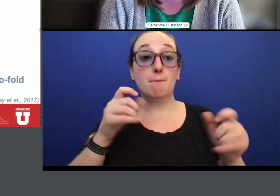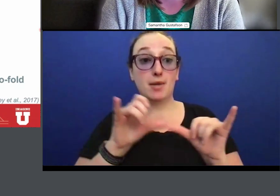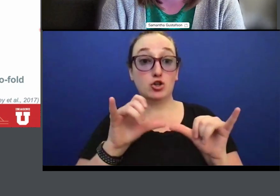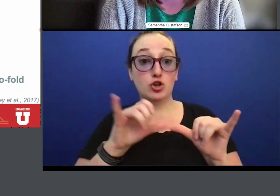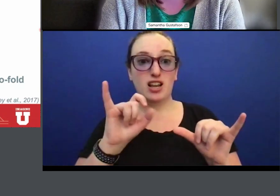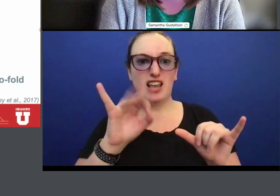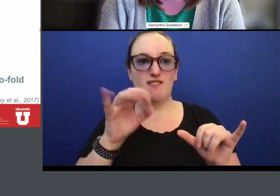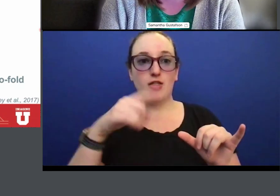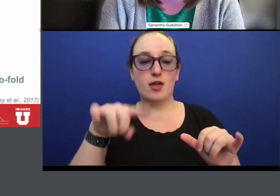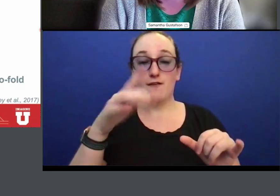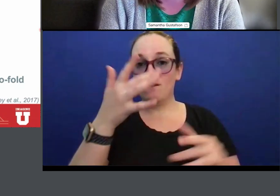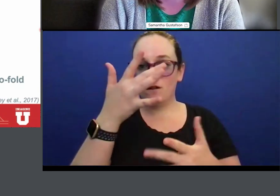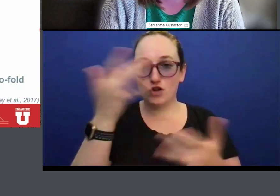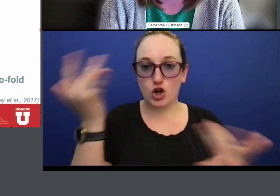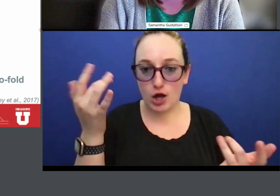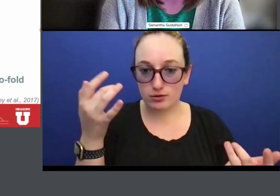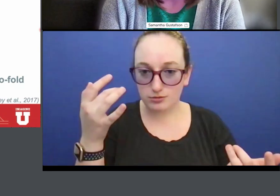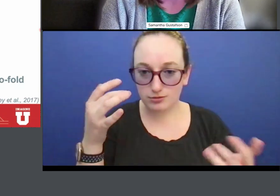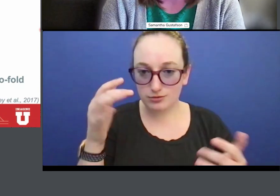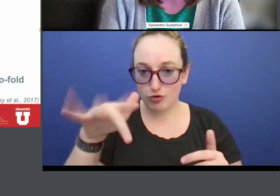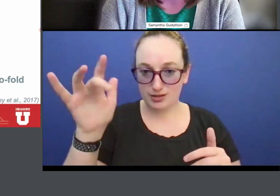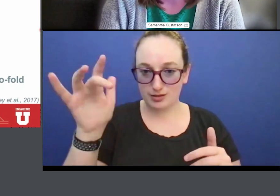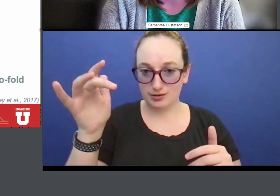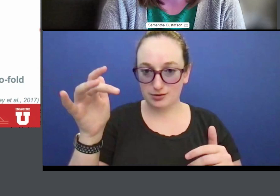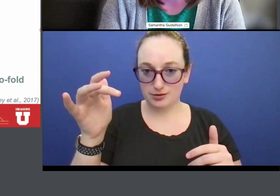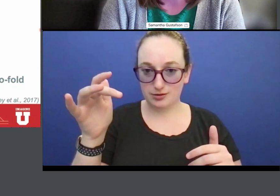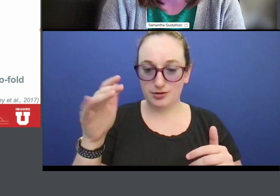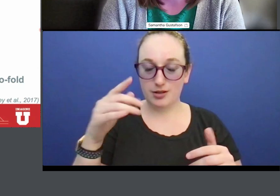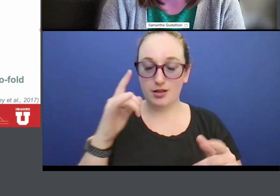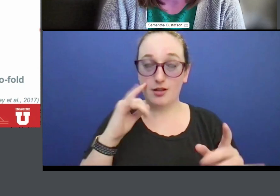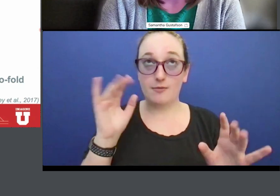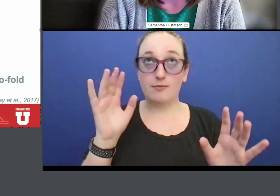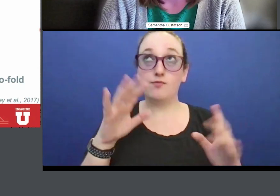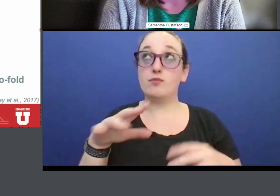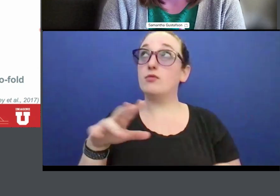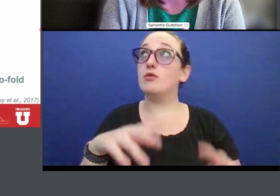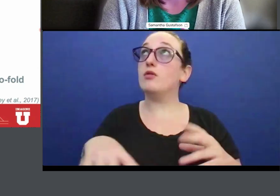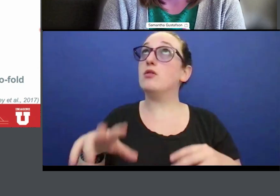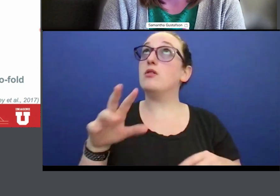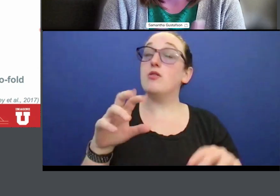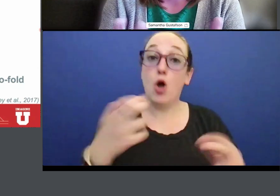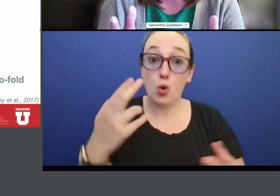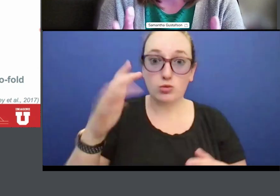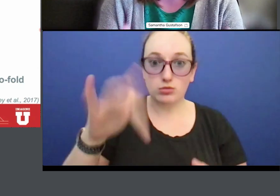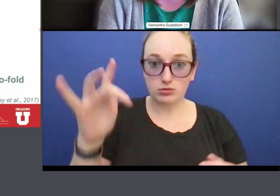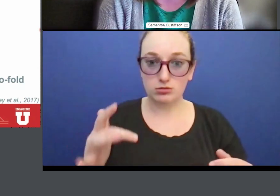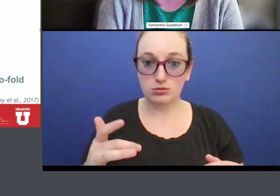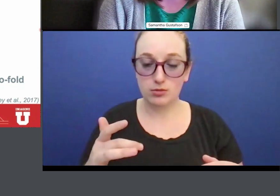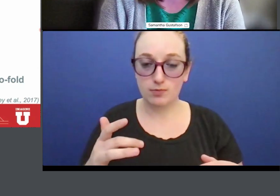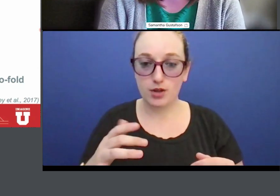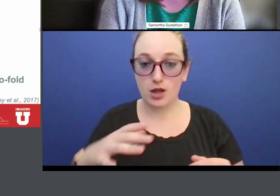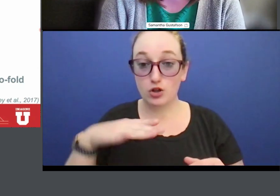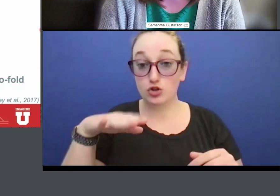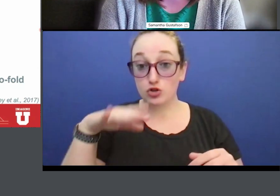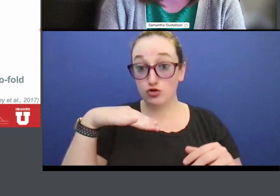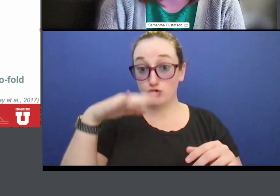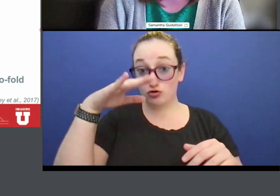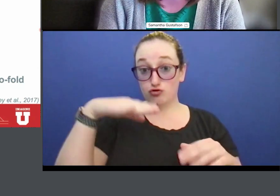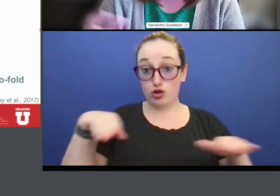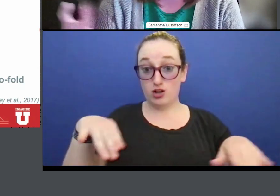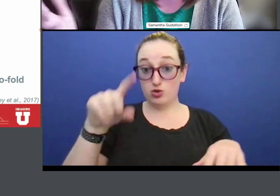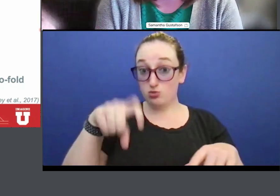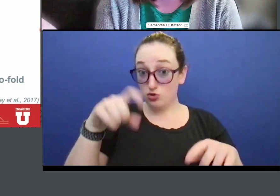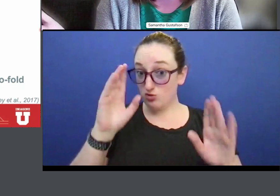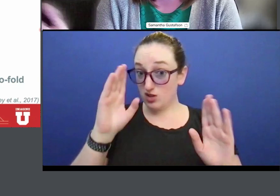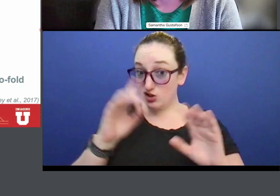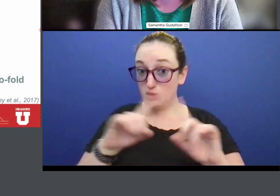they forgot to push the space bar as our attention lapses. So these are times when the child was supposed to be paying attention, but instead their mind